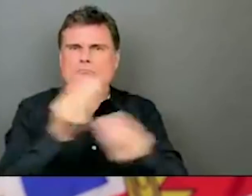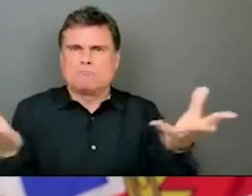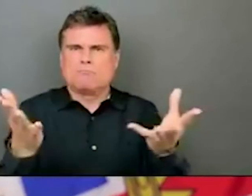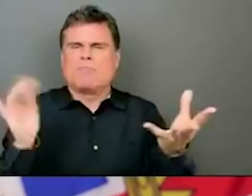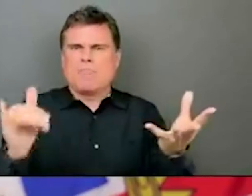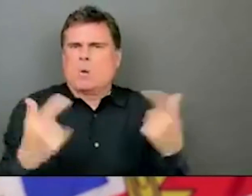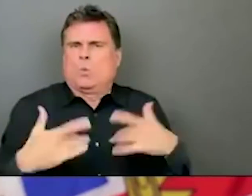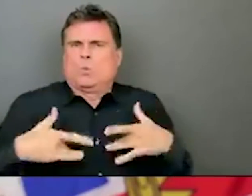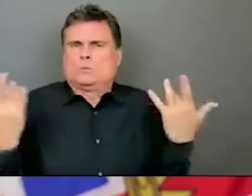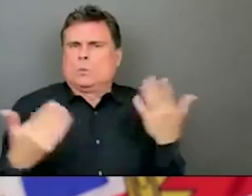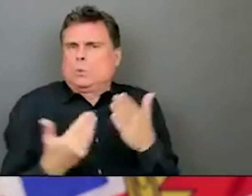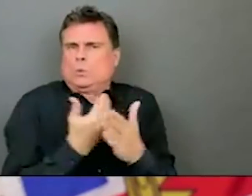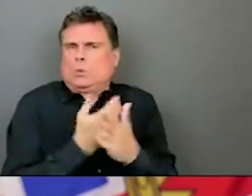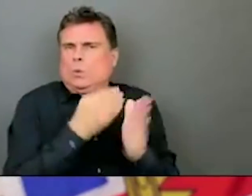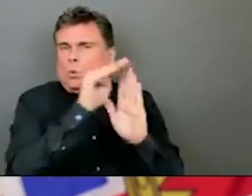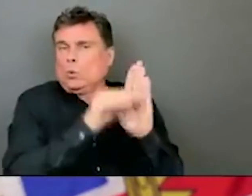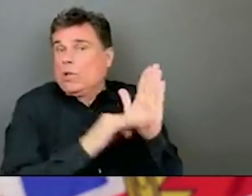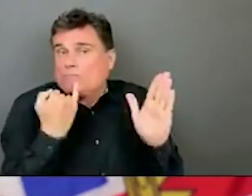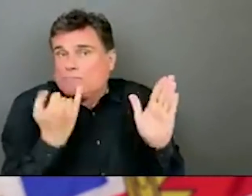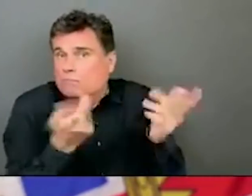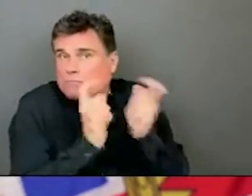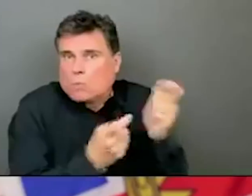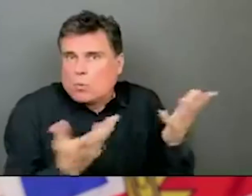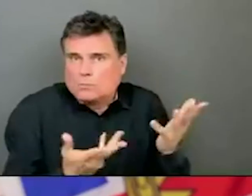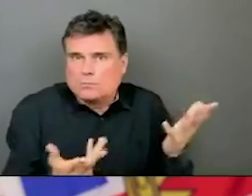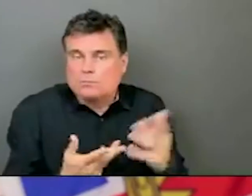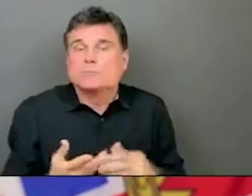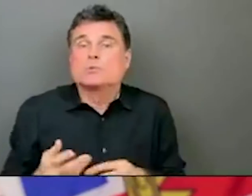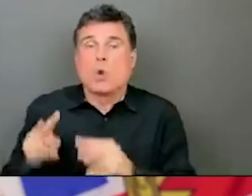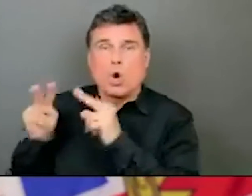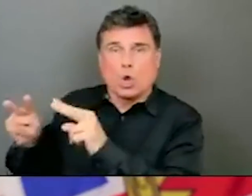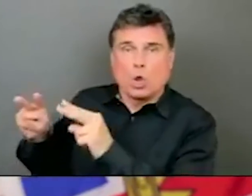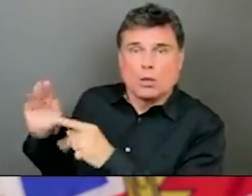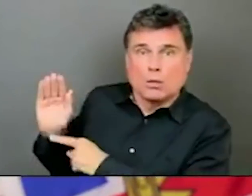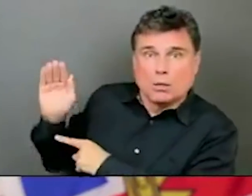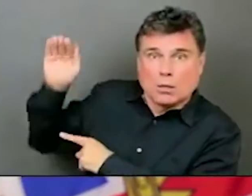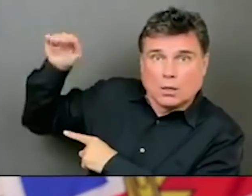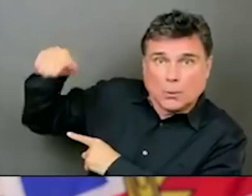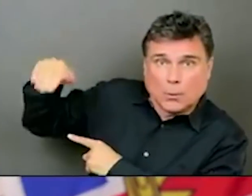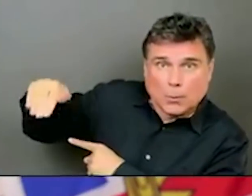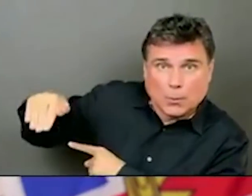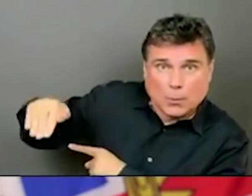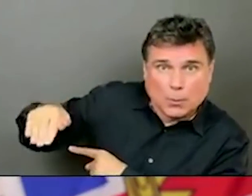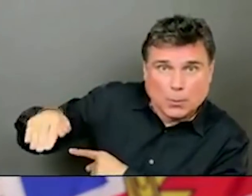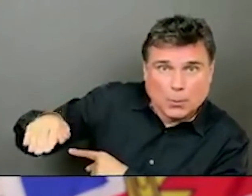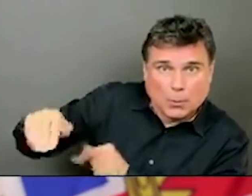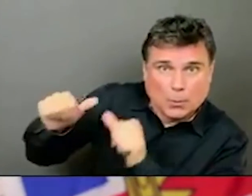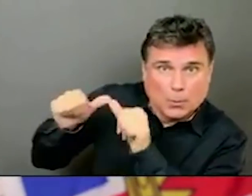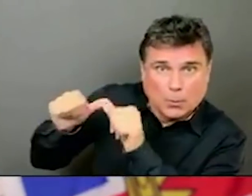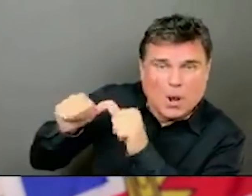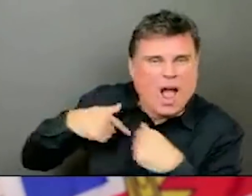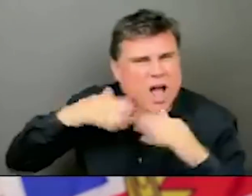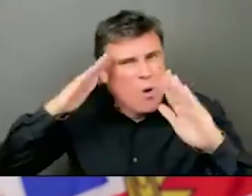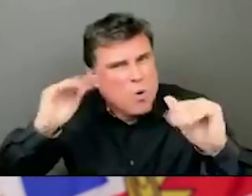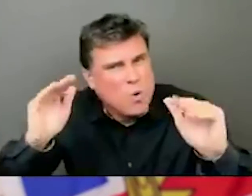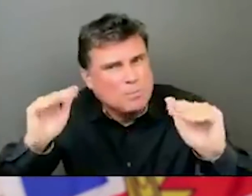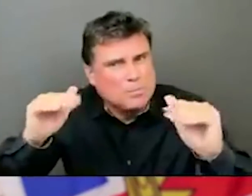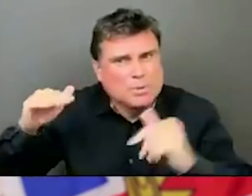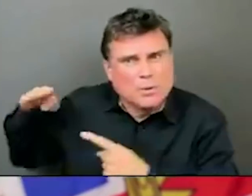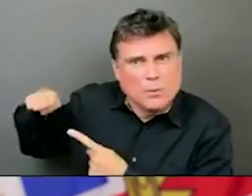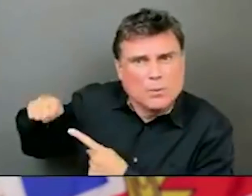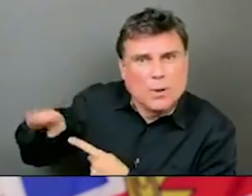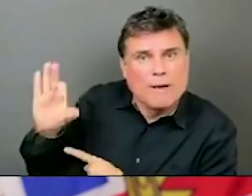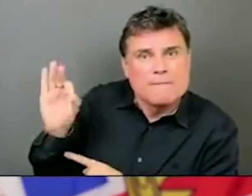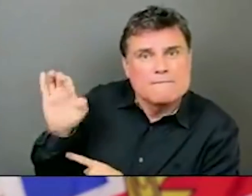about those. And if we are continuing on this trajectory, then yes, I do hope that we will be able to